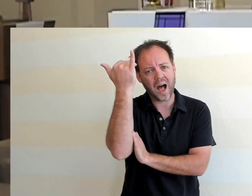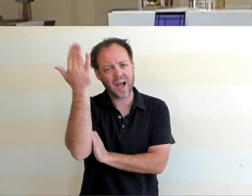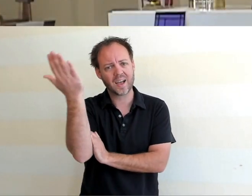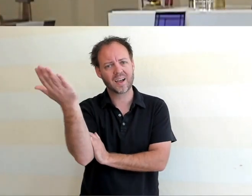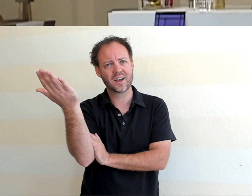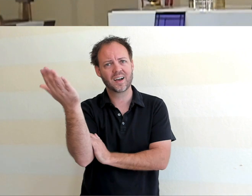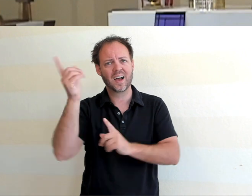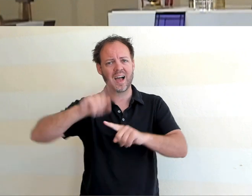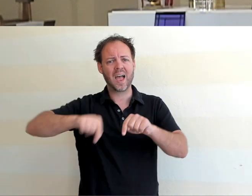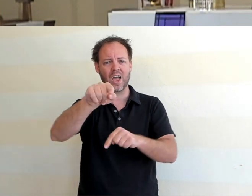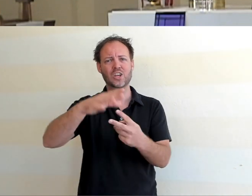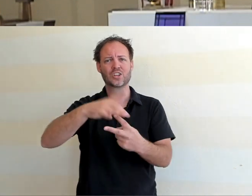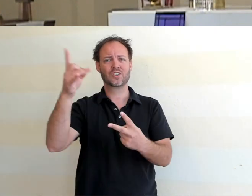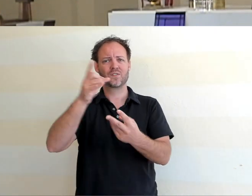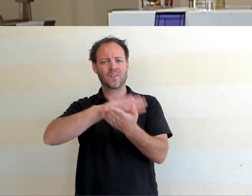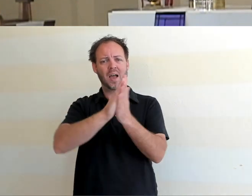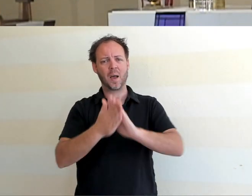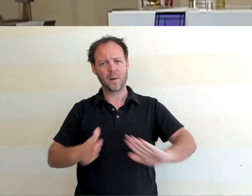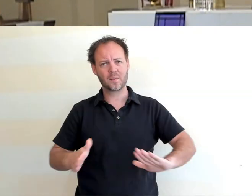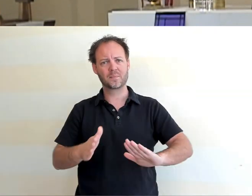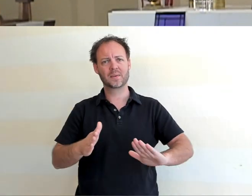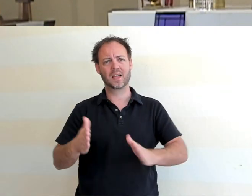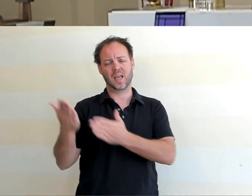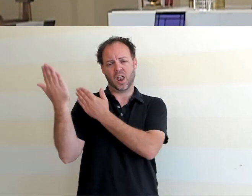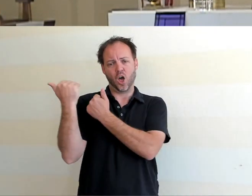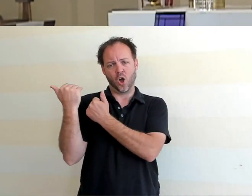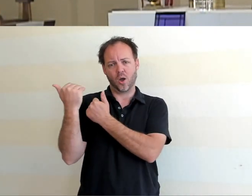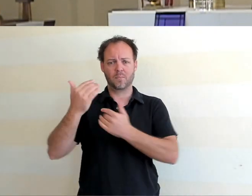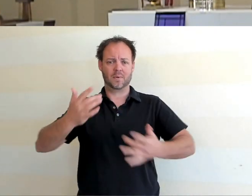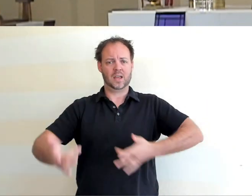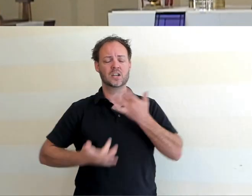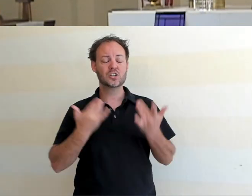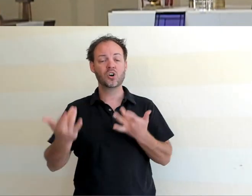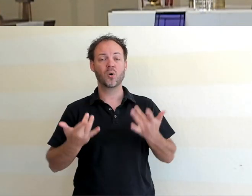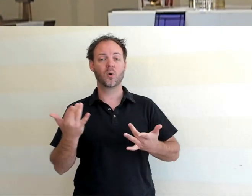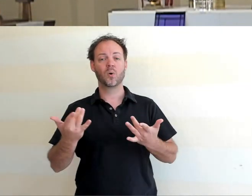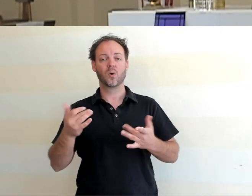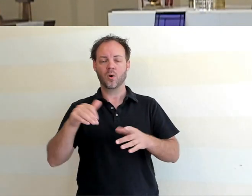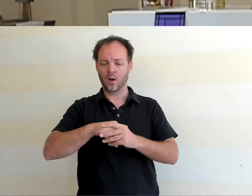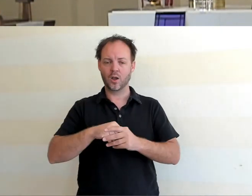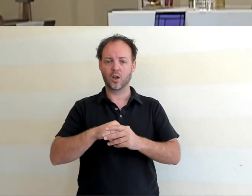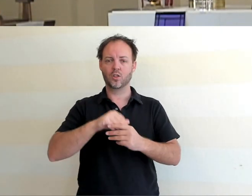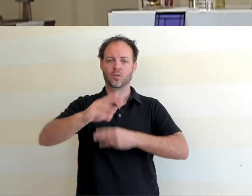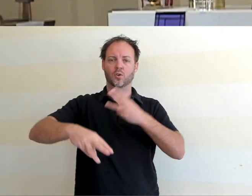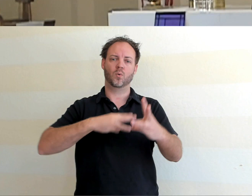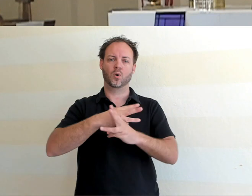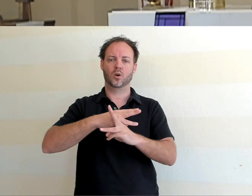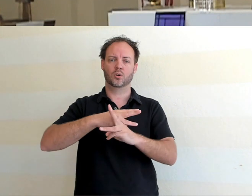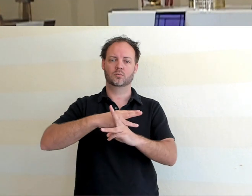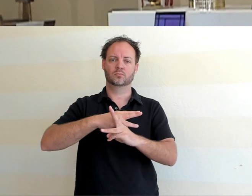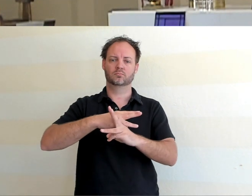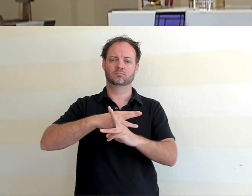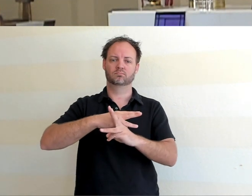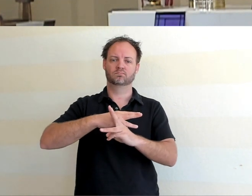Why can't you find peace and hope and joy in the world around you?